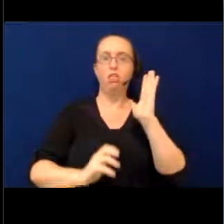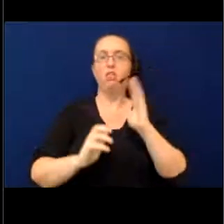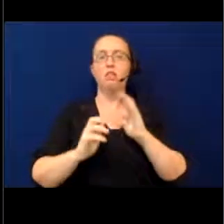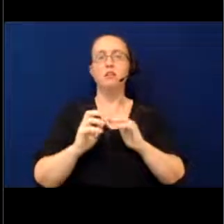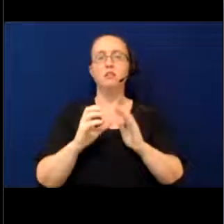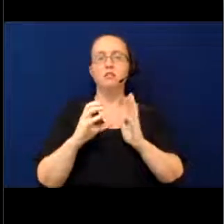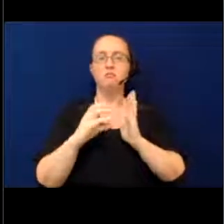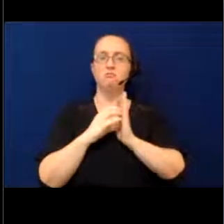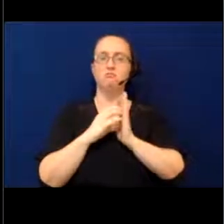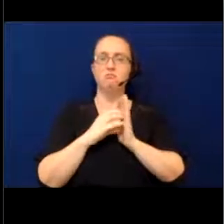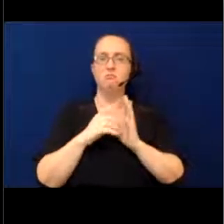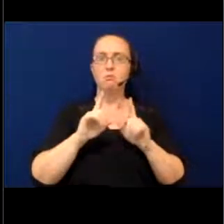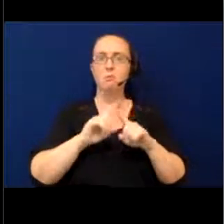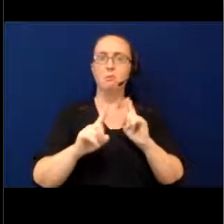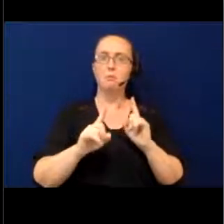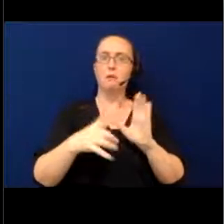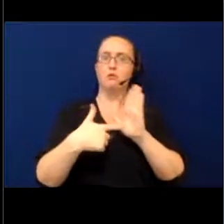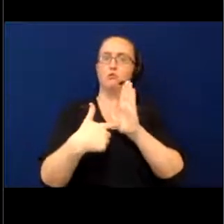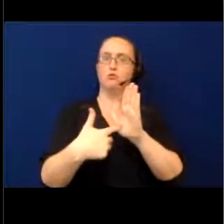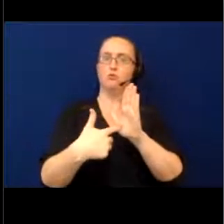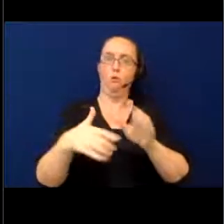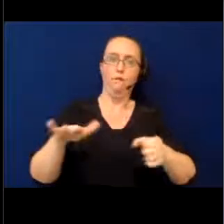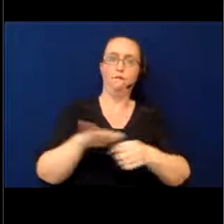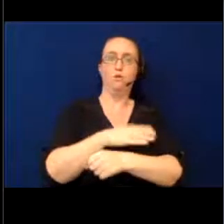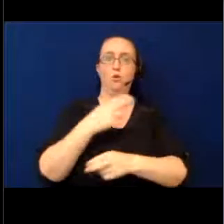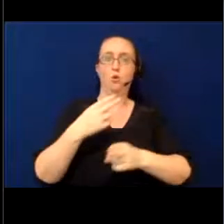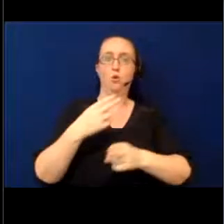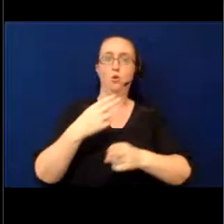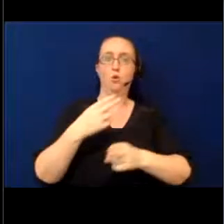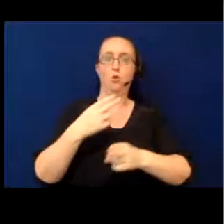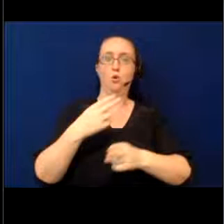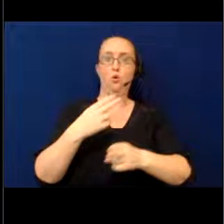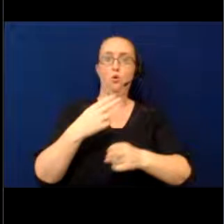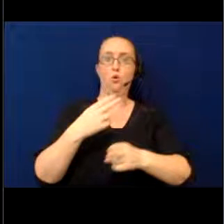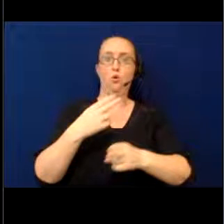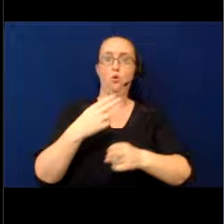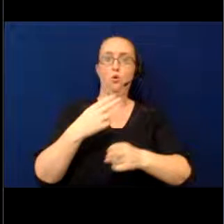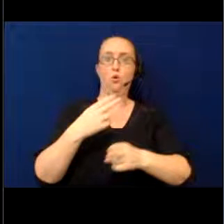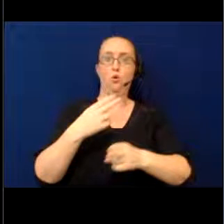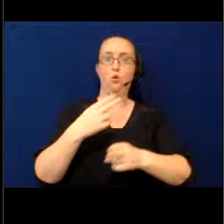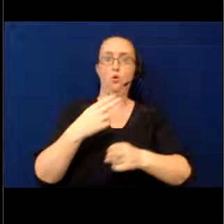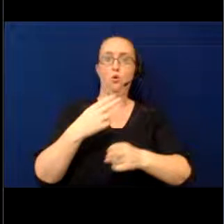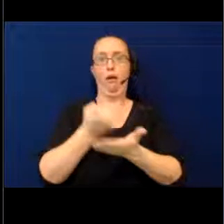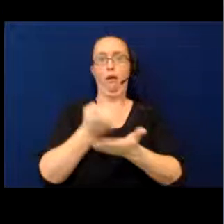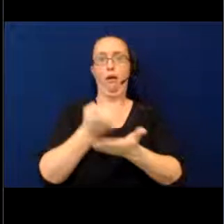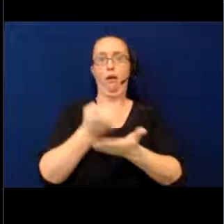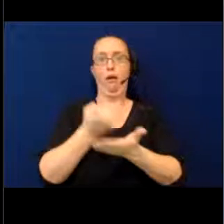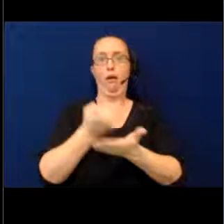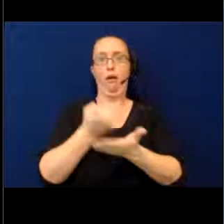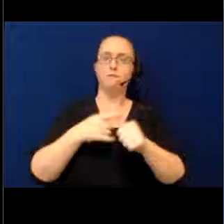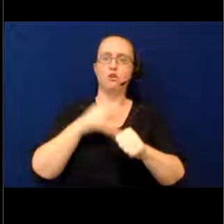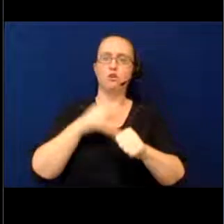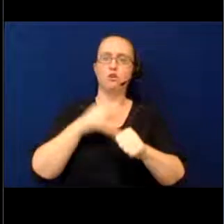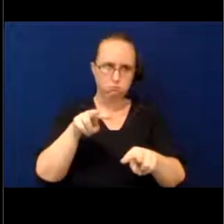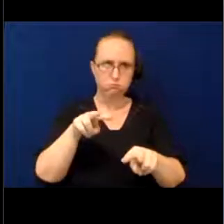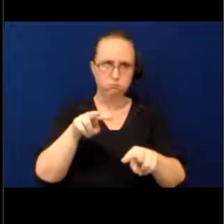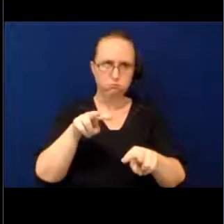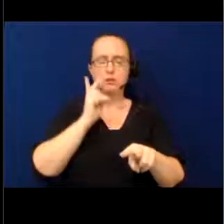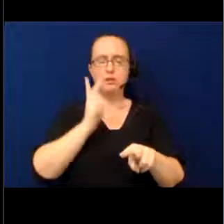to show veterans' full name and VA file on all evidence supported. And this was the letter that was